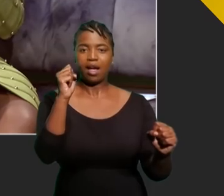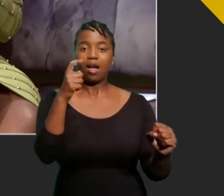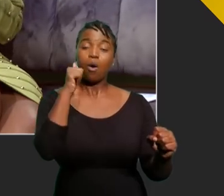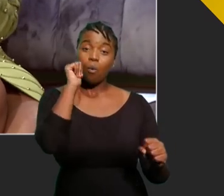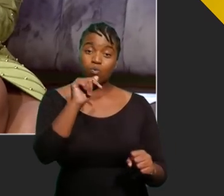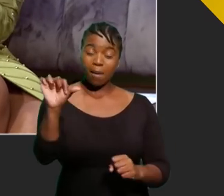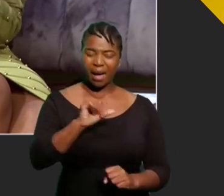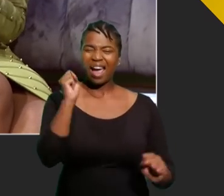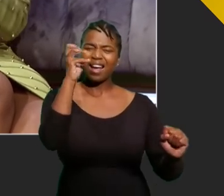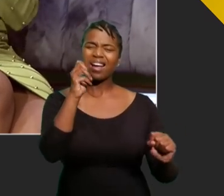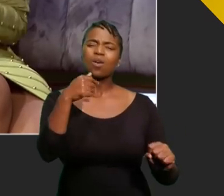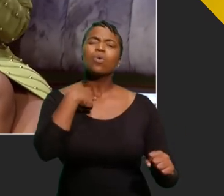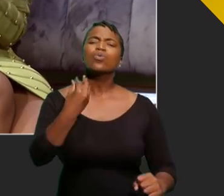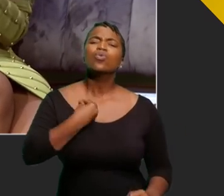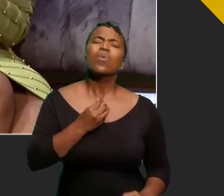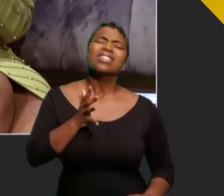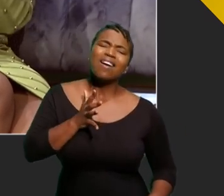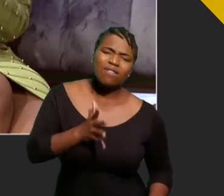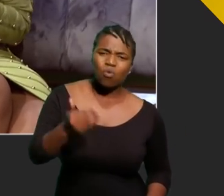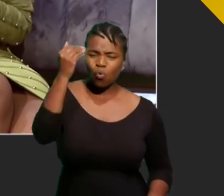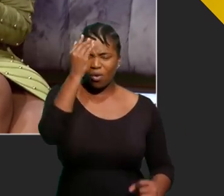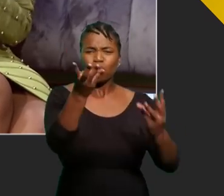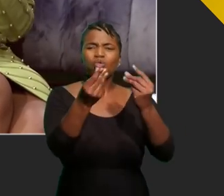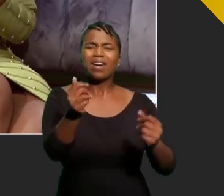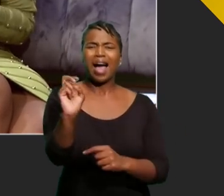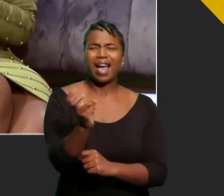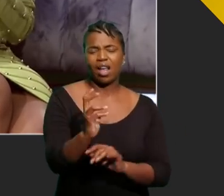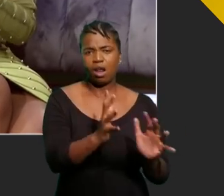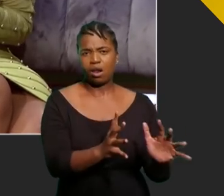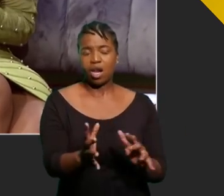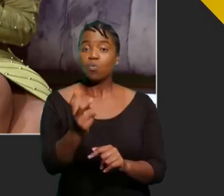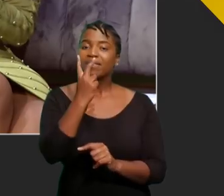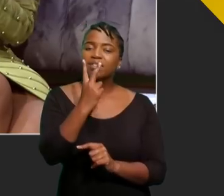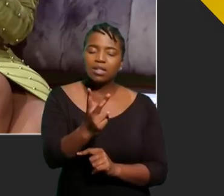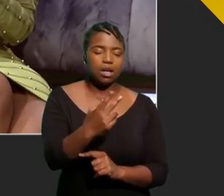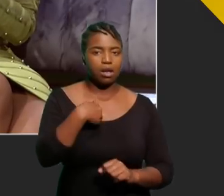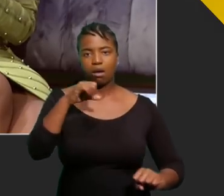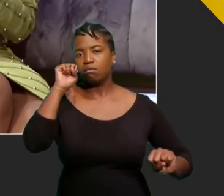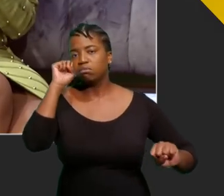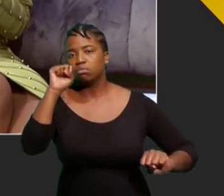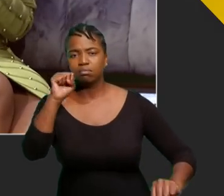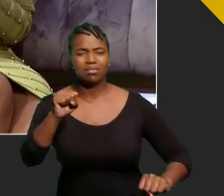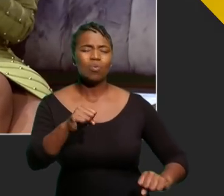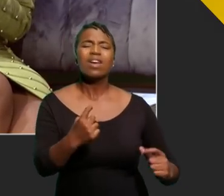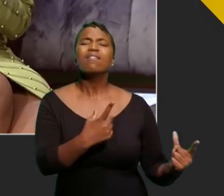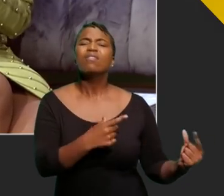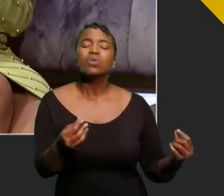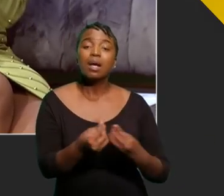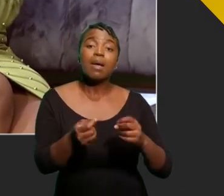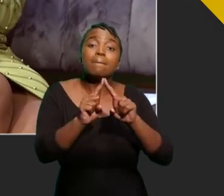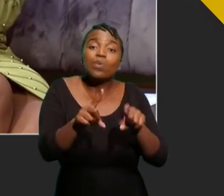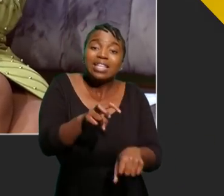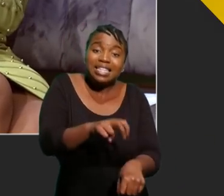come back, I think that's what we want as Basso. We do want the solutions. We do want to act. You've seen us. We've been on the streets. You know, we've acted. But we